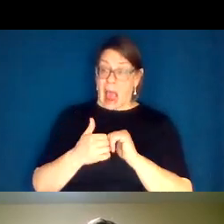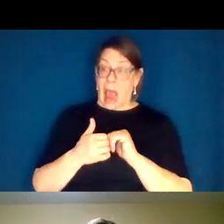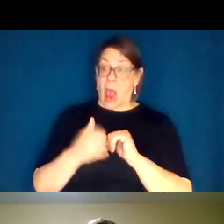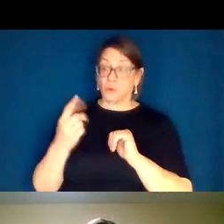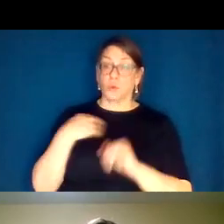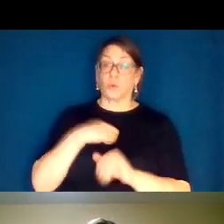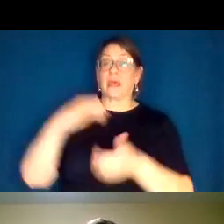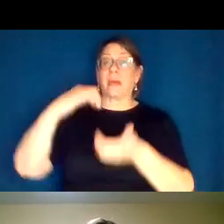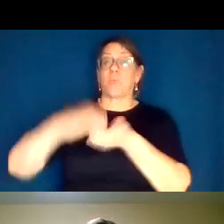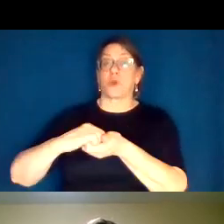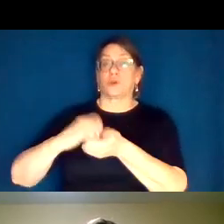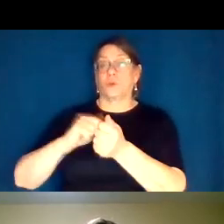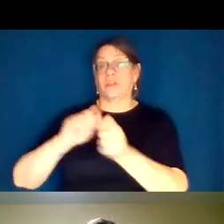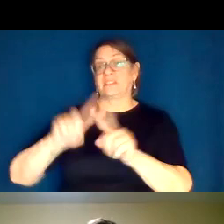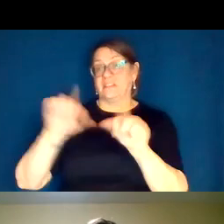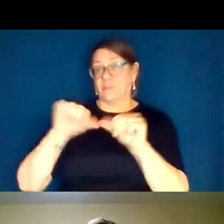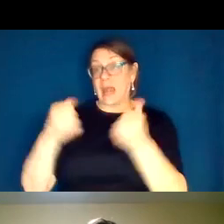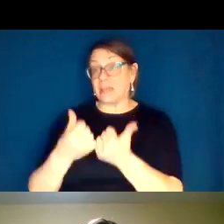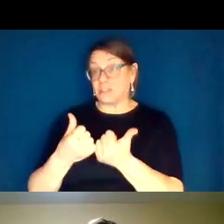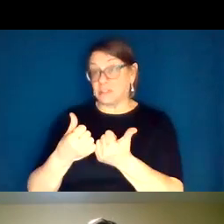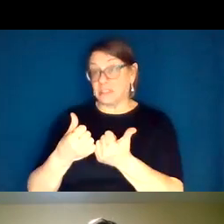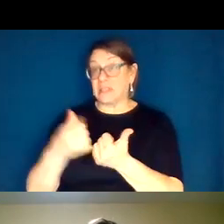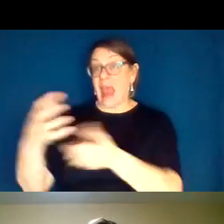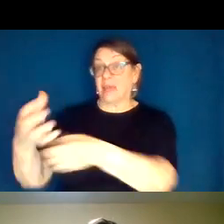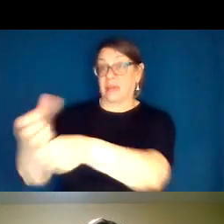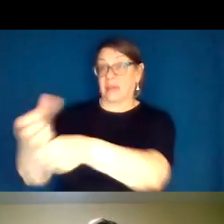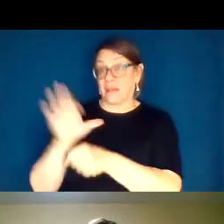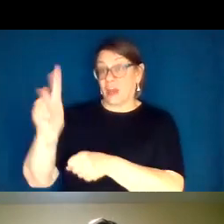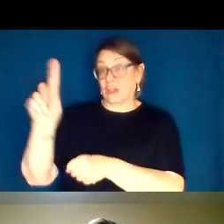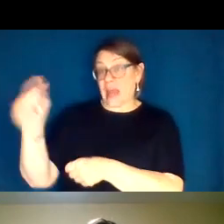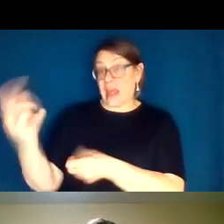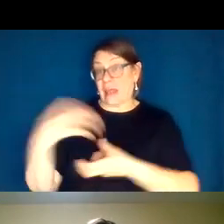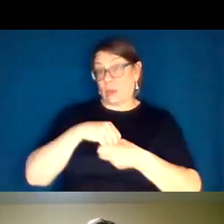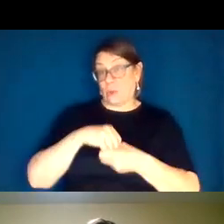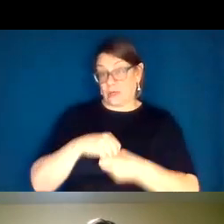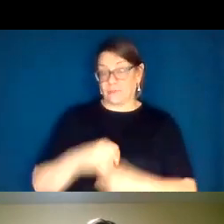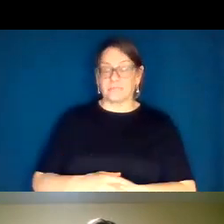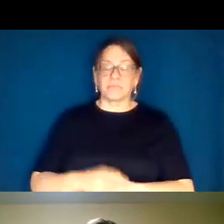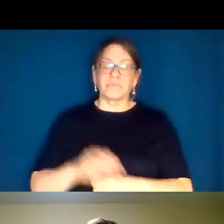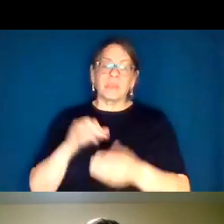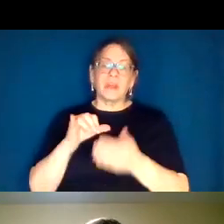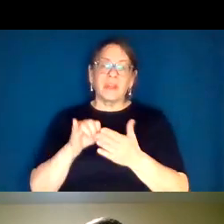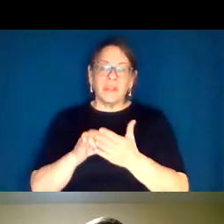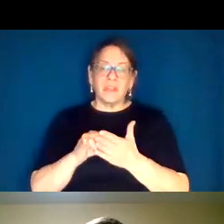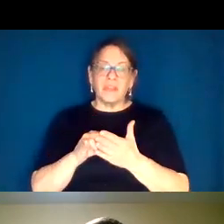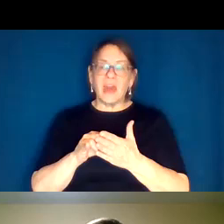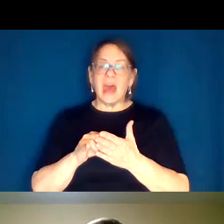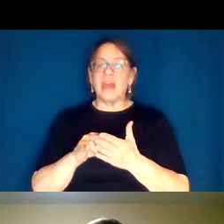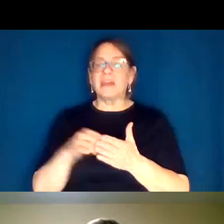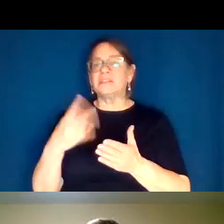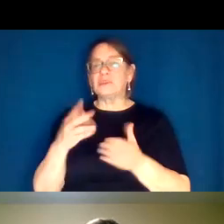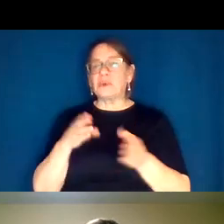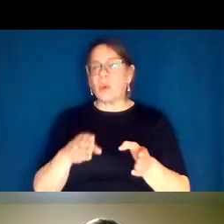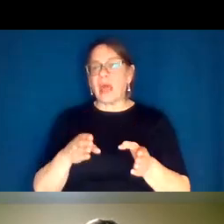partnering with different agencies and even bringing their data set in? That is generally a bi-directional conversation that